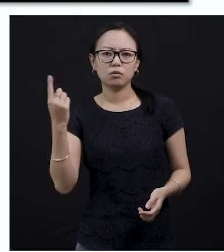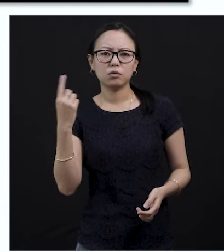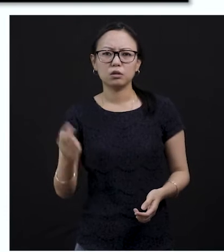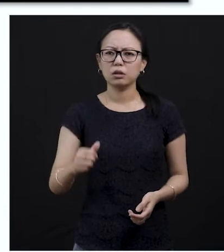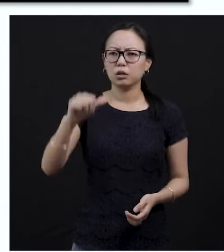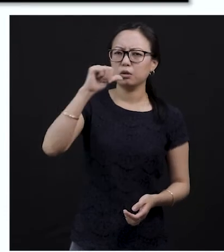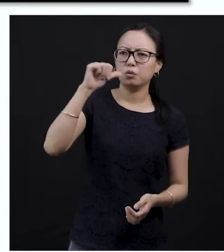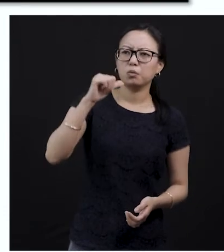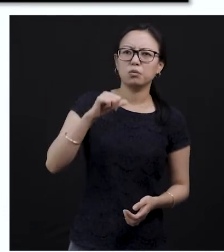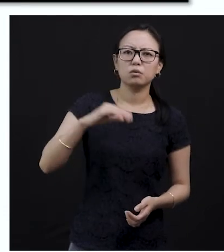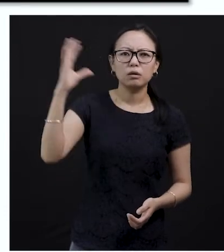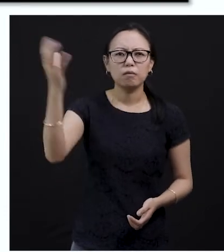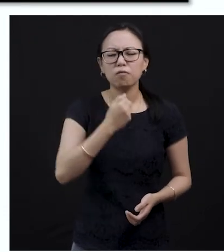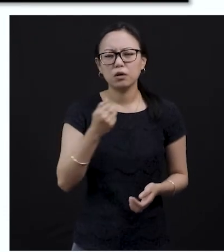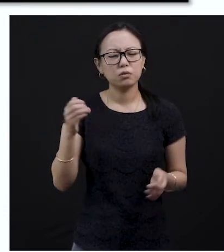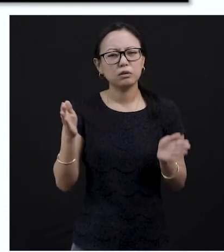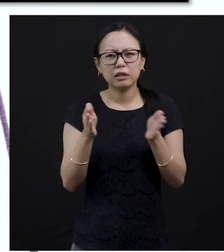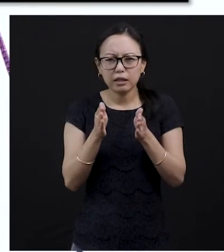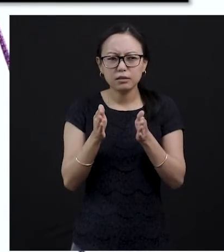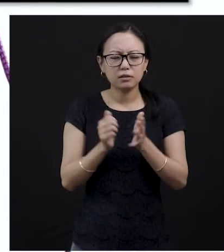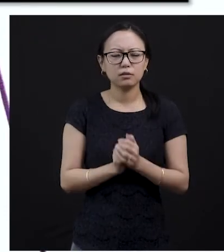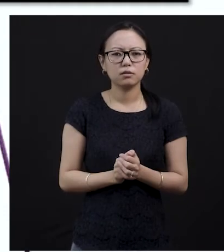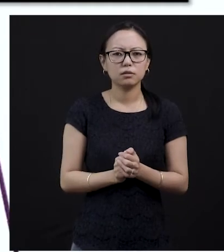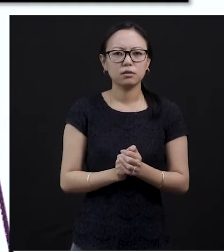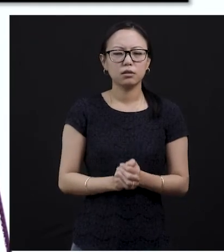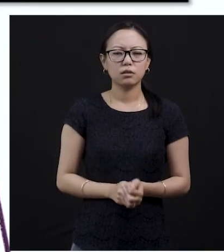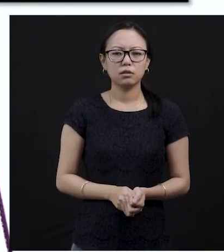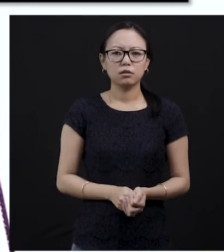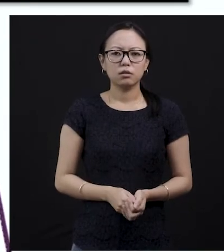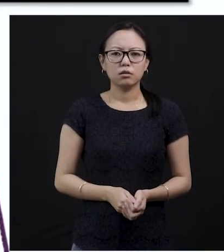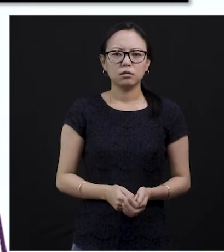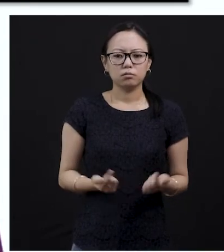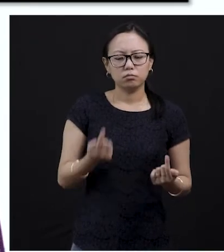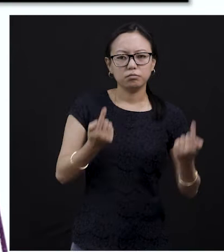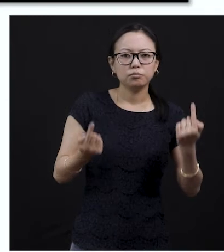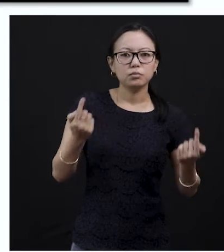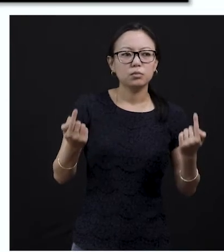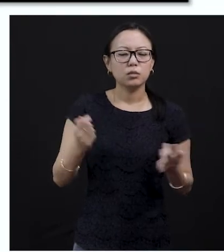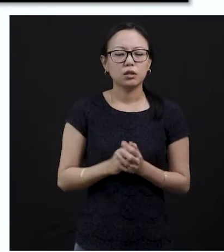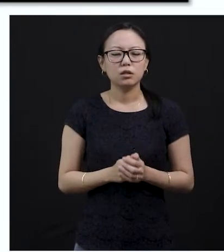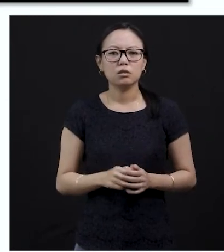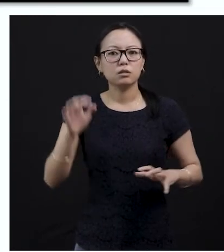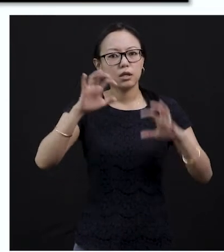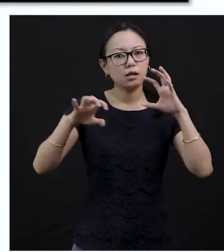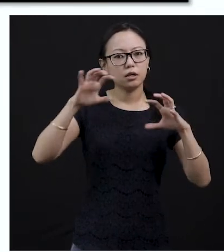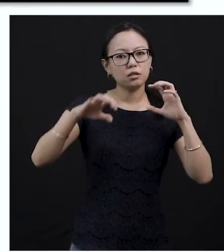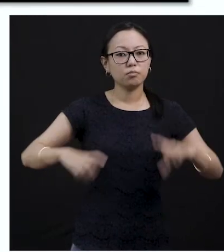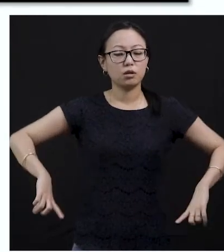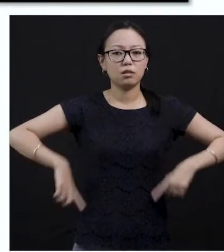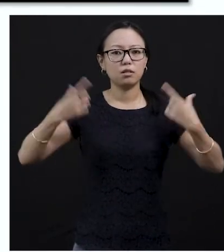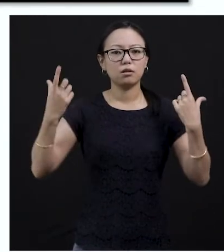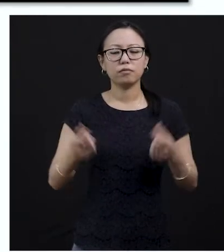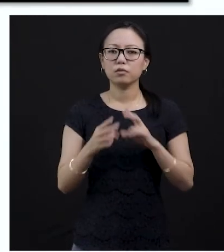no water. And the plants and animals, they adapt, okay? They adapt to this situation